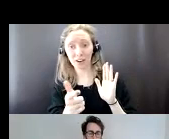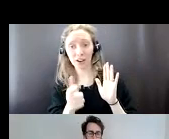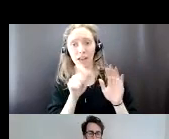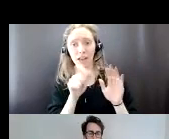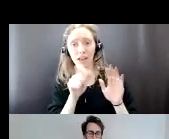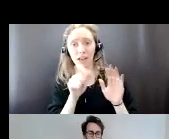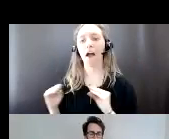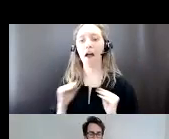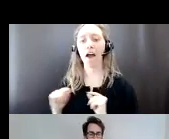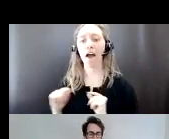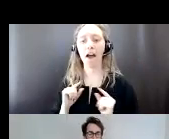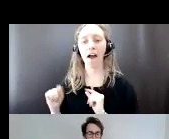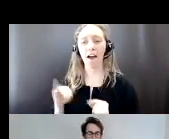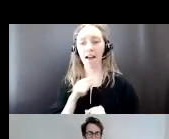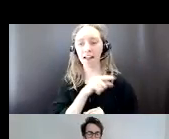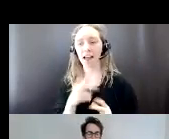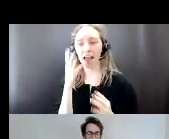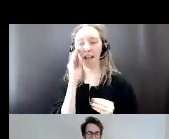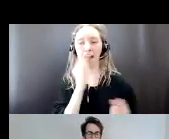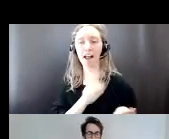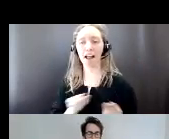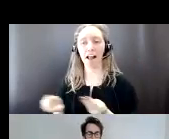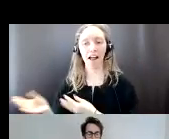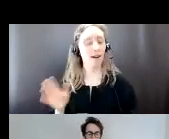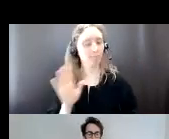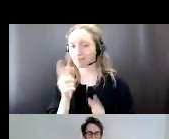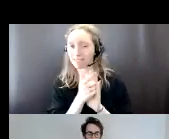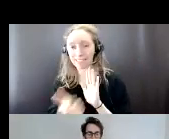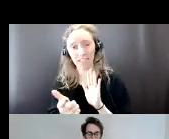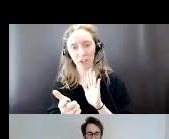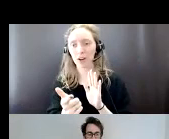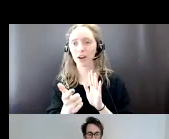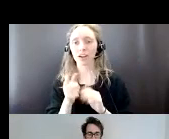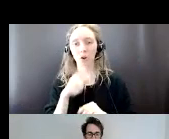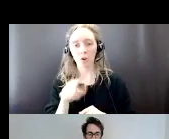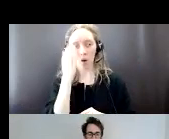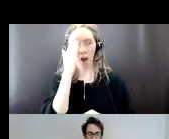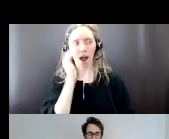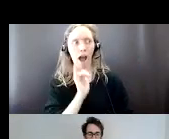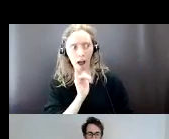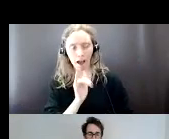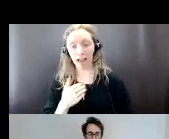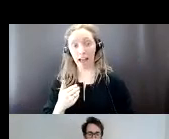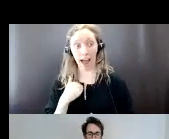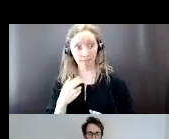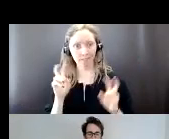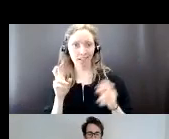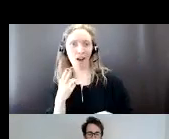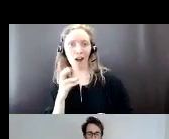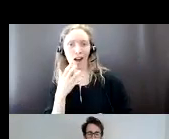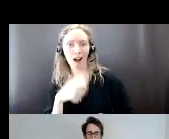investment fraud. So what can you do? Be skeptical of these unsolicited opportunities. Somebody you don't